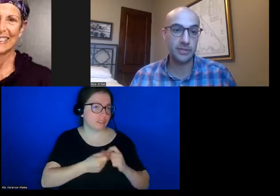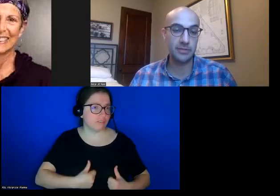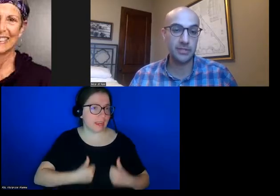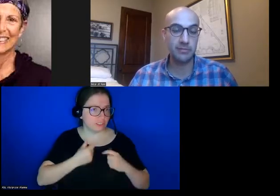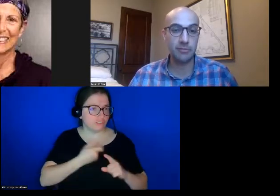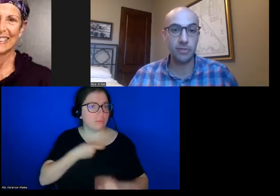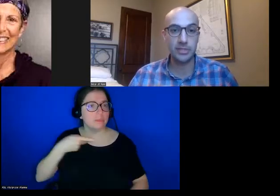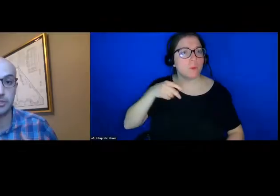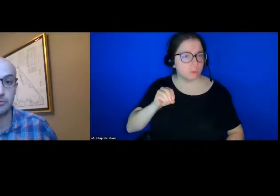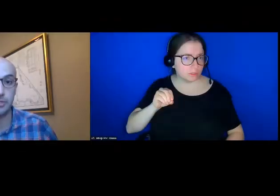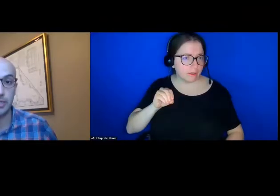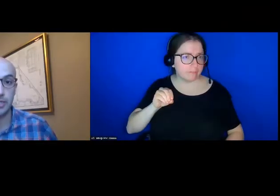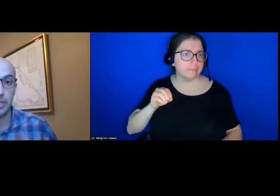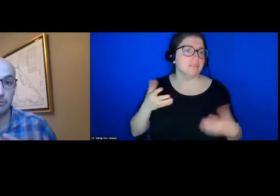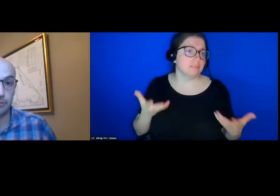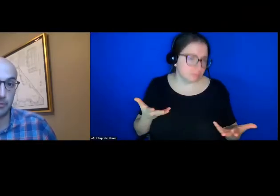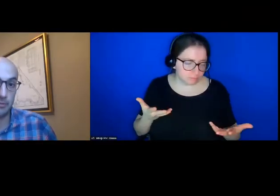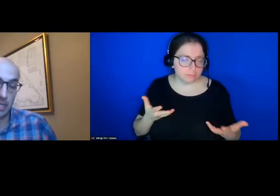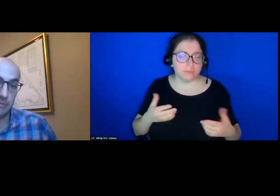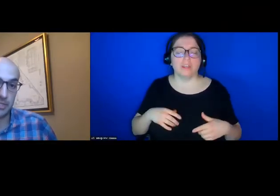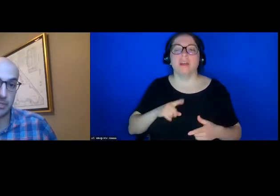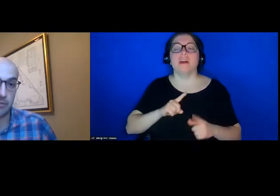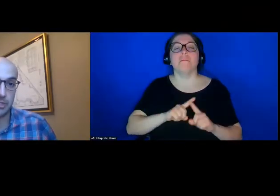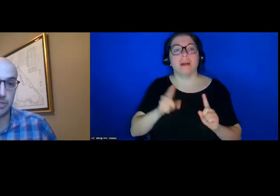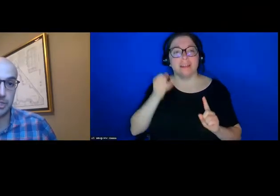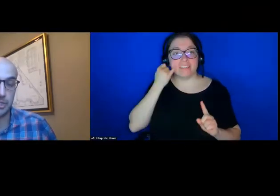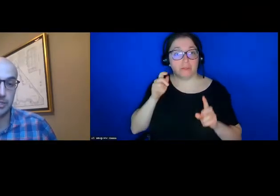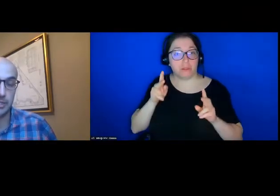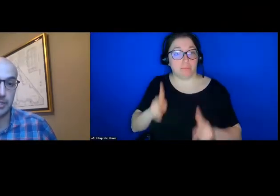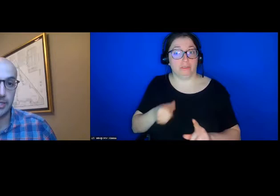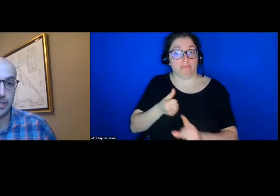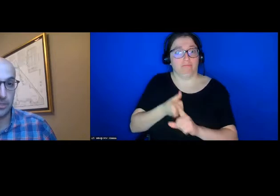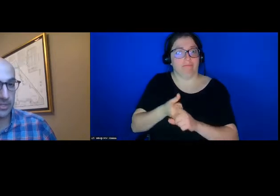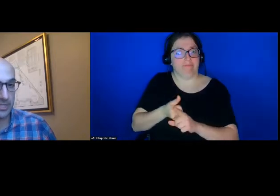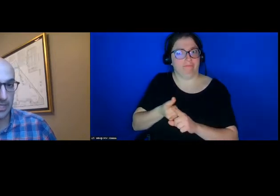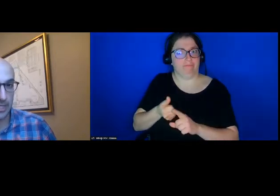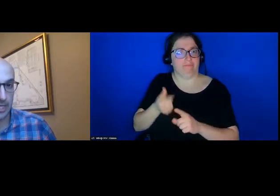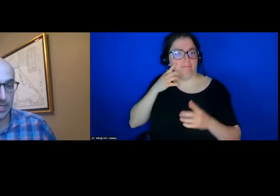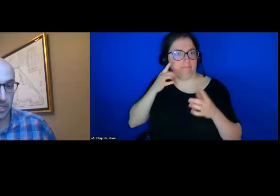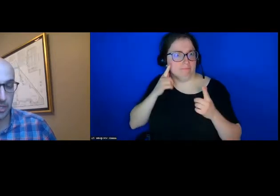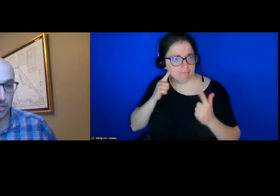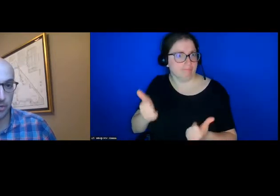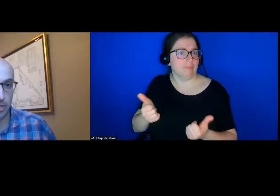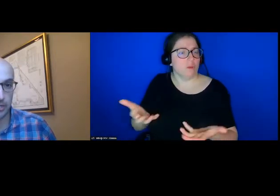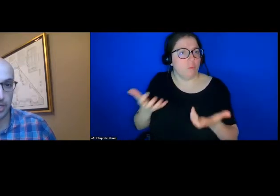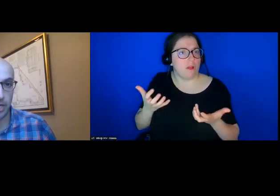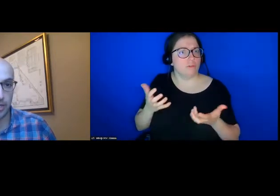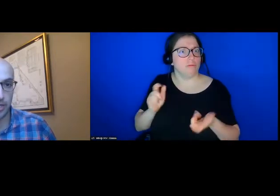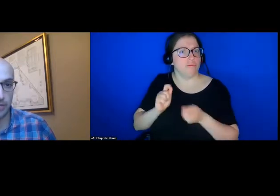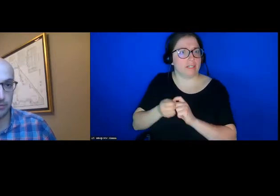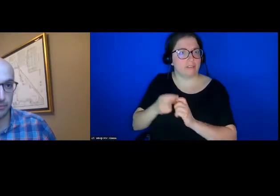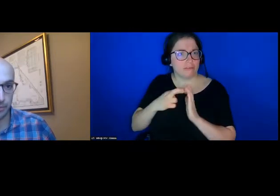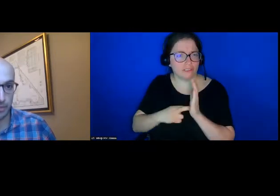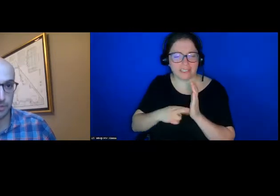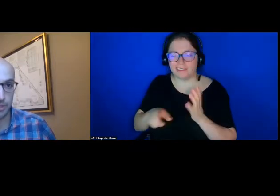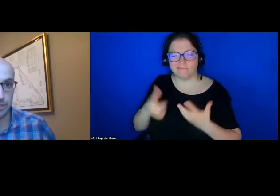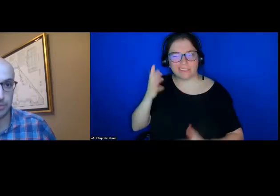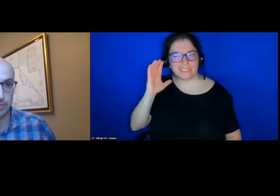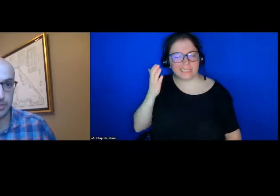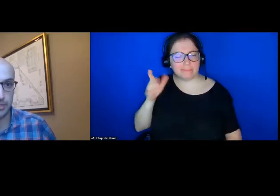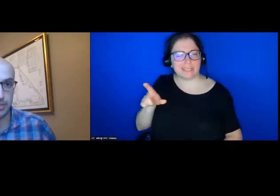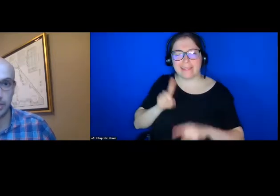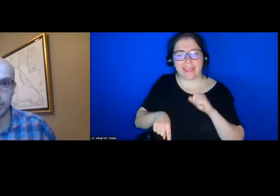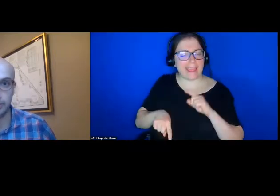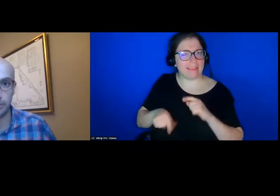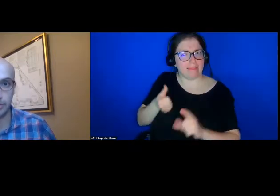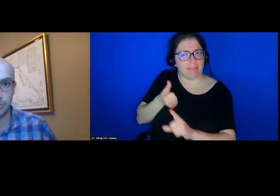postal service but if somebody wants to affirmatively update their registration it looks like they can't go on the online voter registration